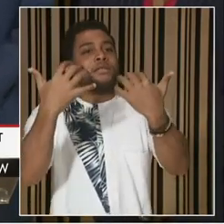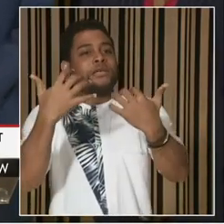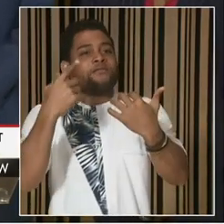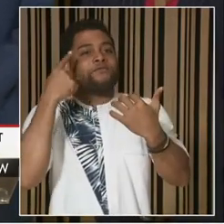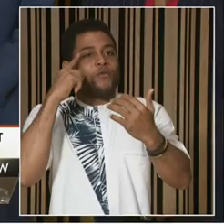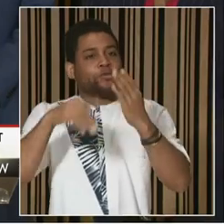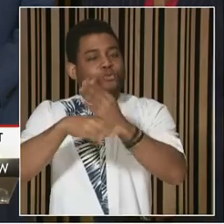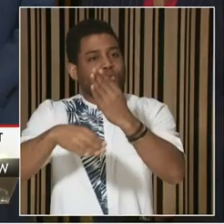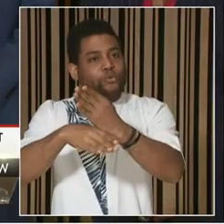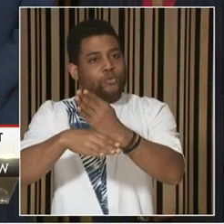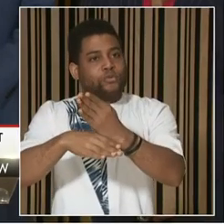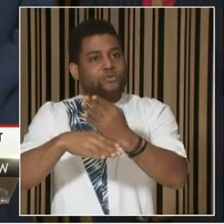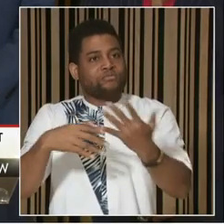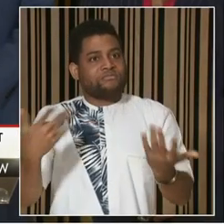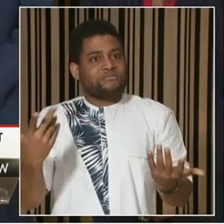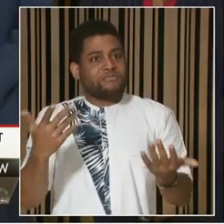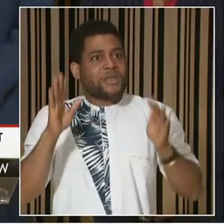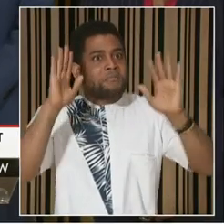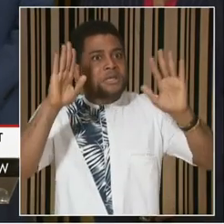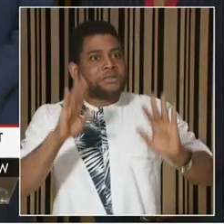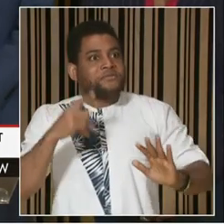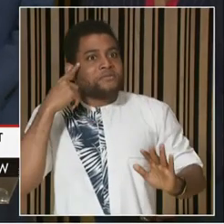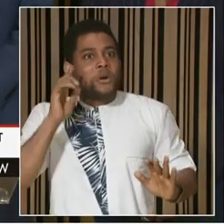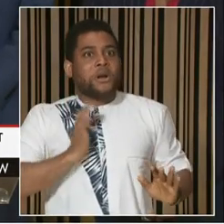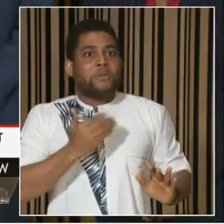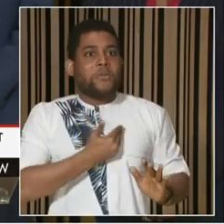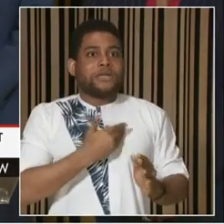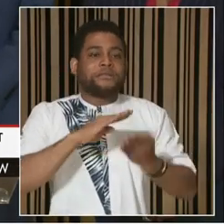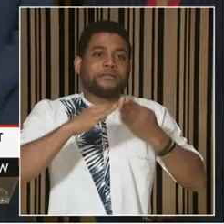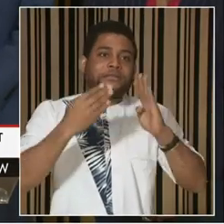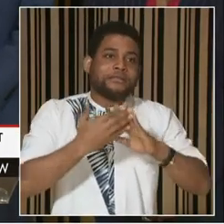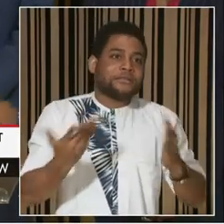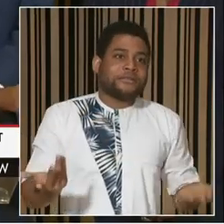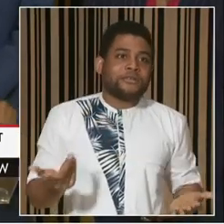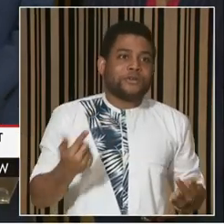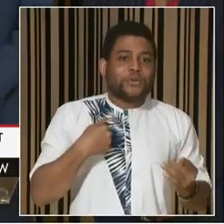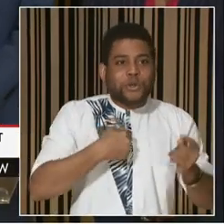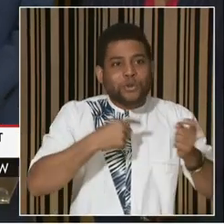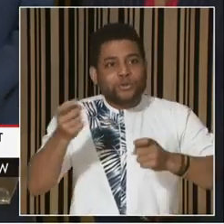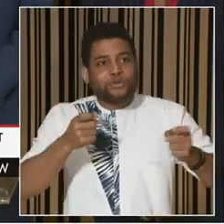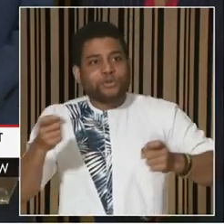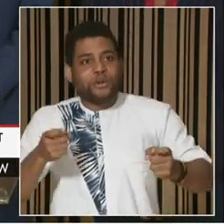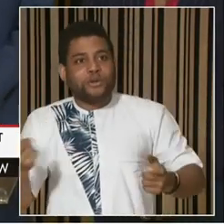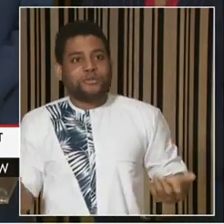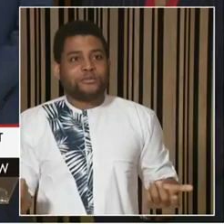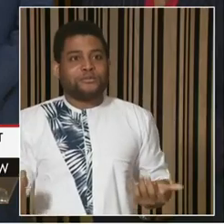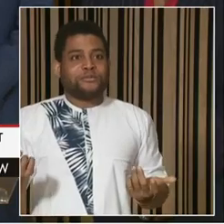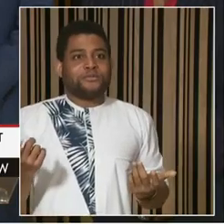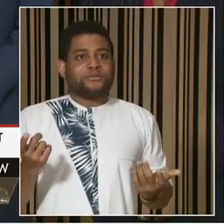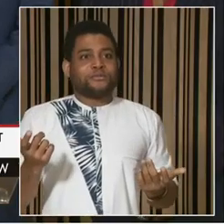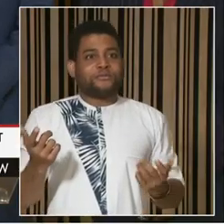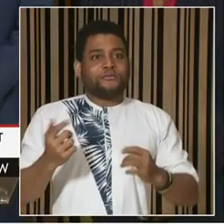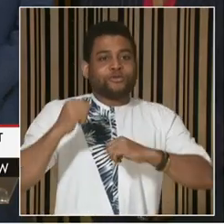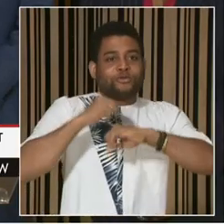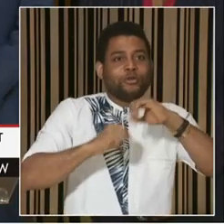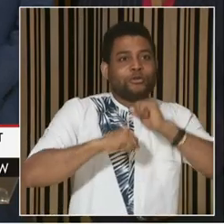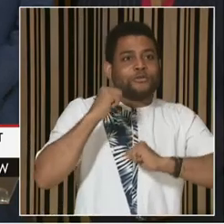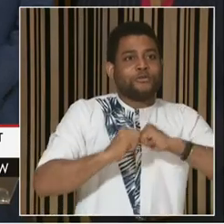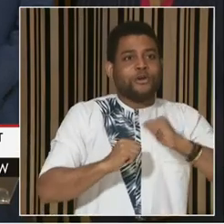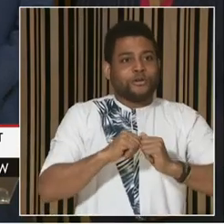city. And we controlled and developed the horizontal infrastructure there, and the team built their